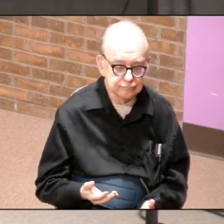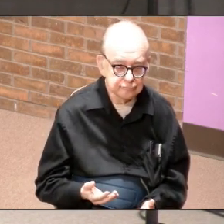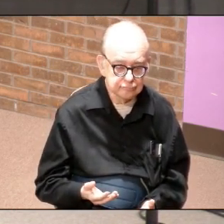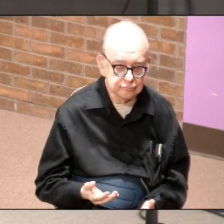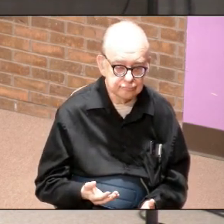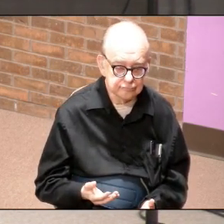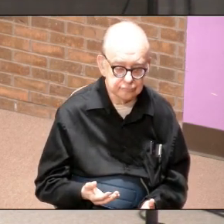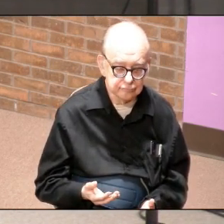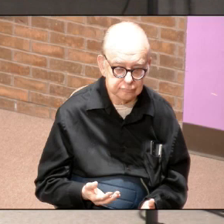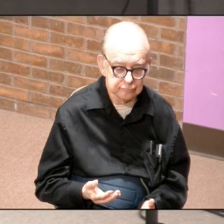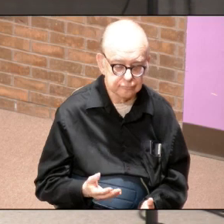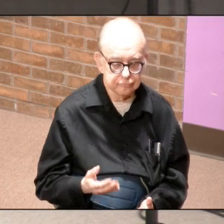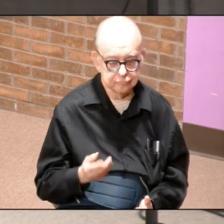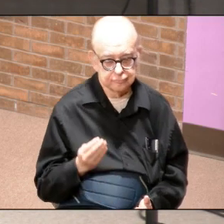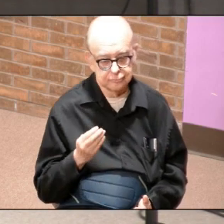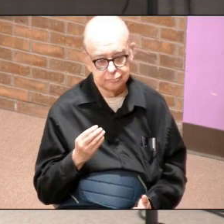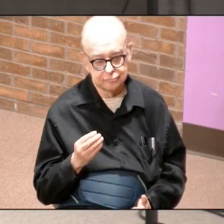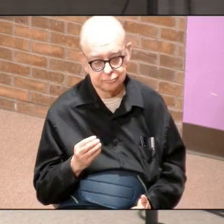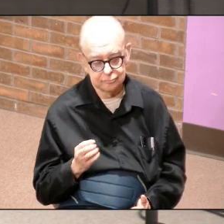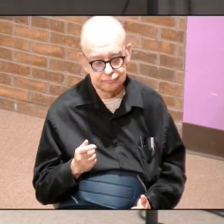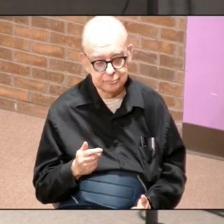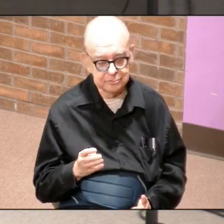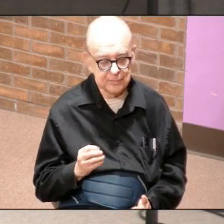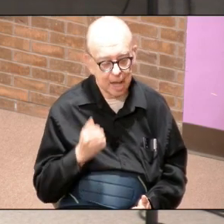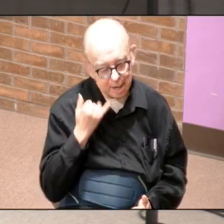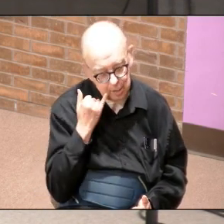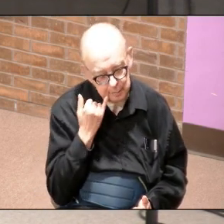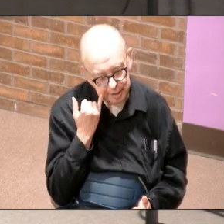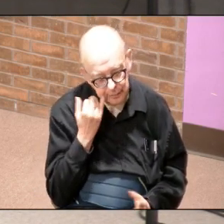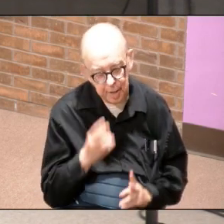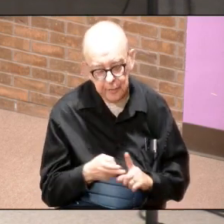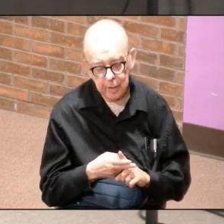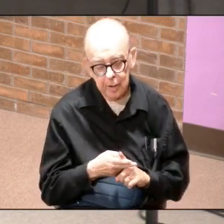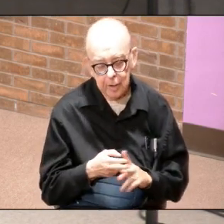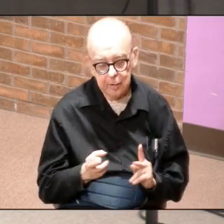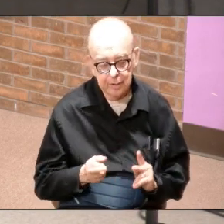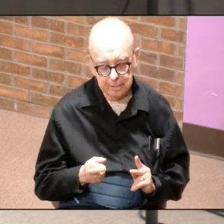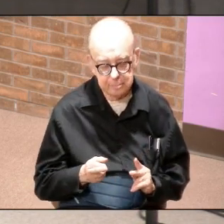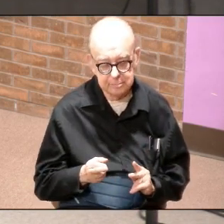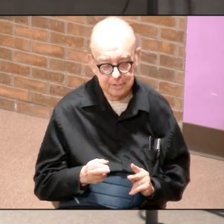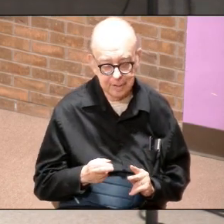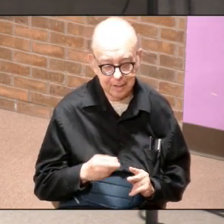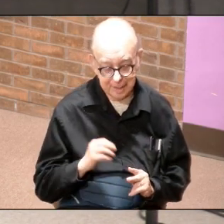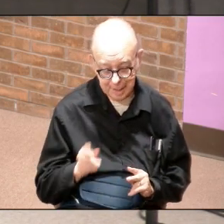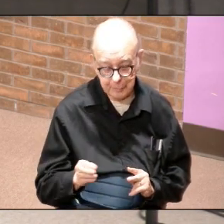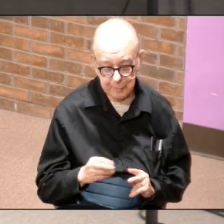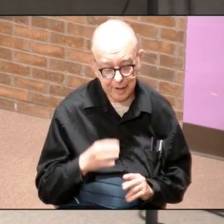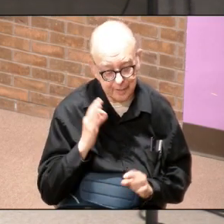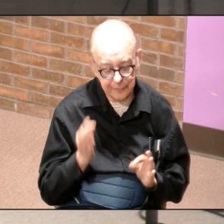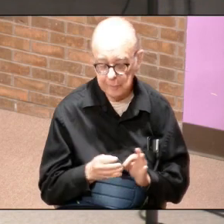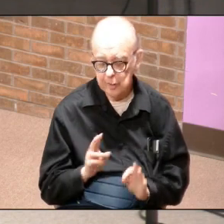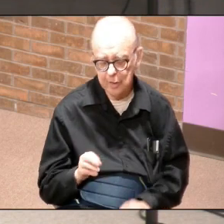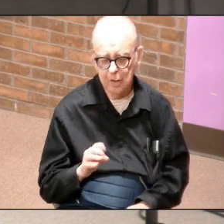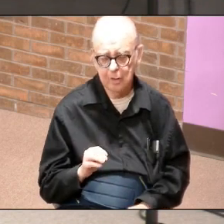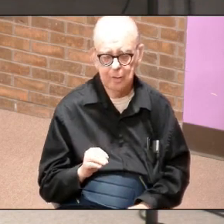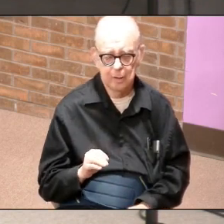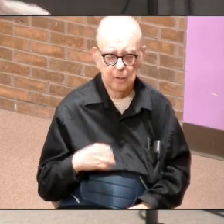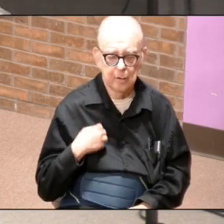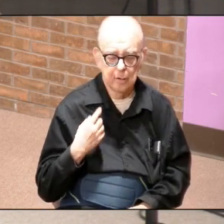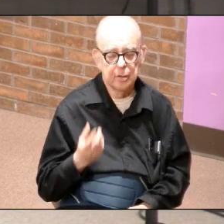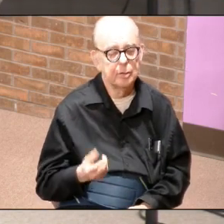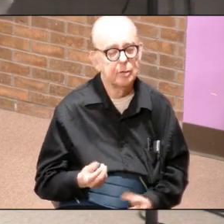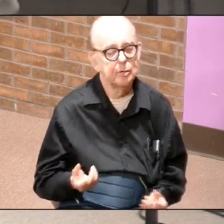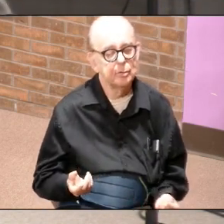I call Megan and ask her, hey, you got a hotel room that I can put my family up in? No. What you